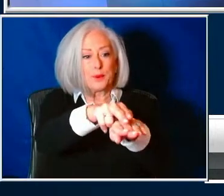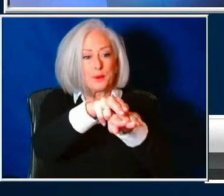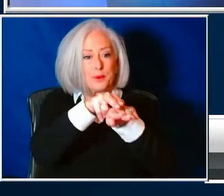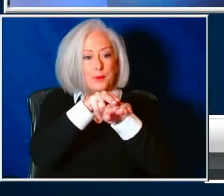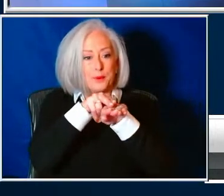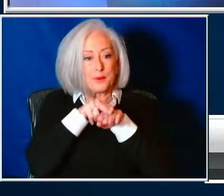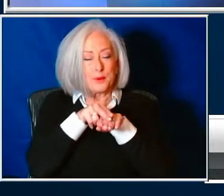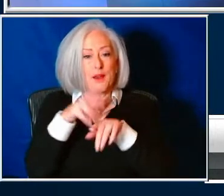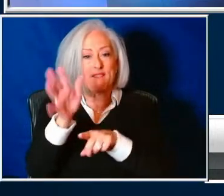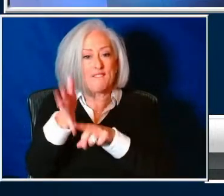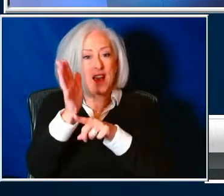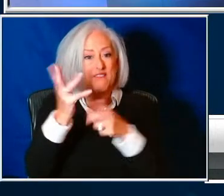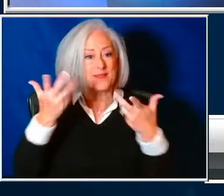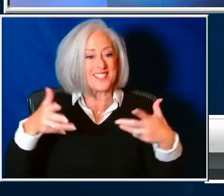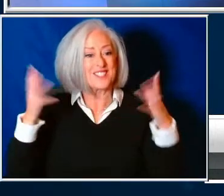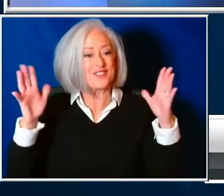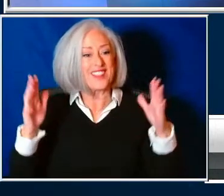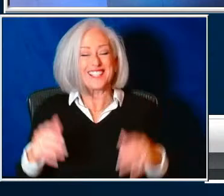to wait no longer.